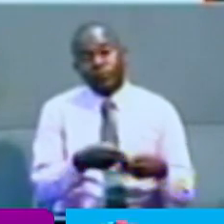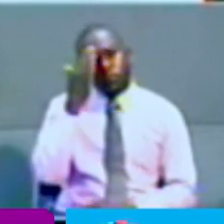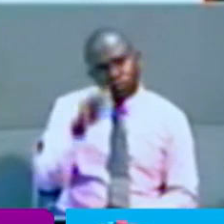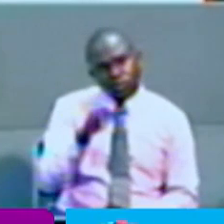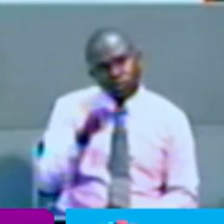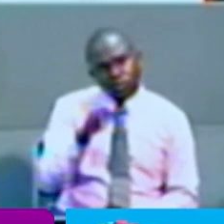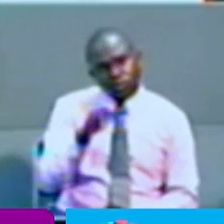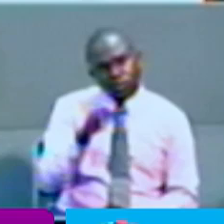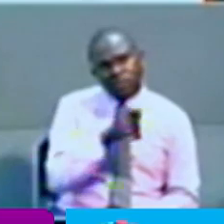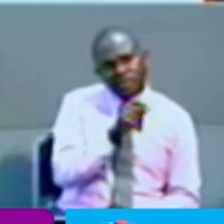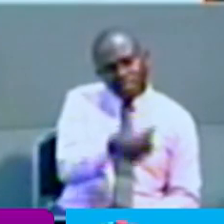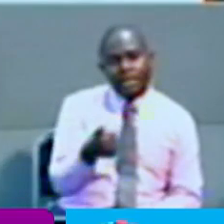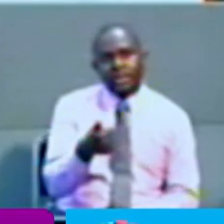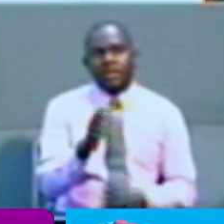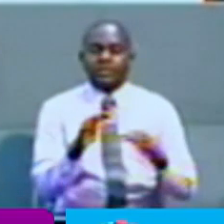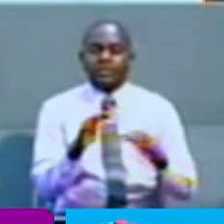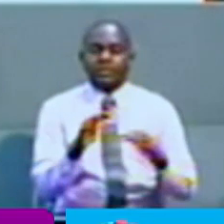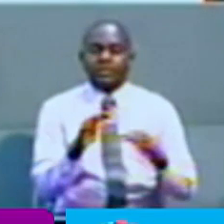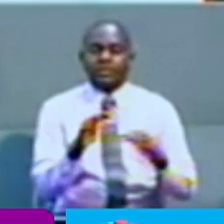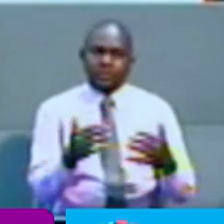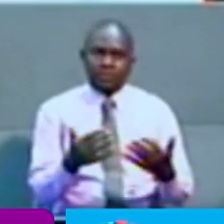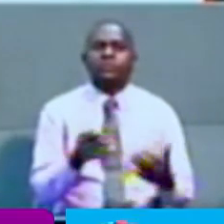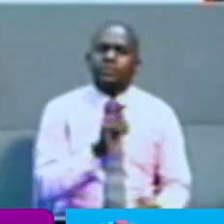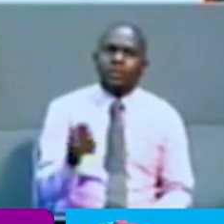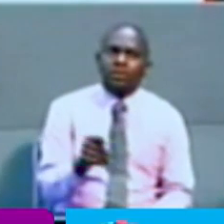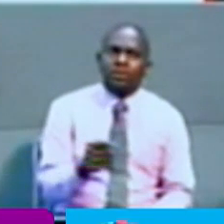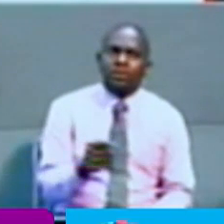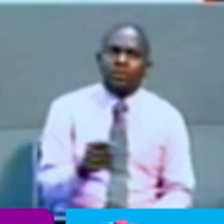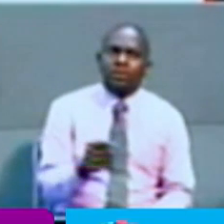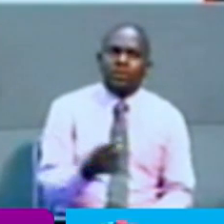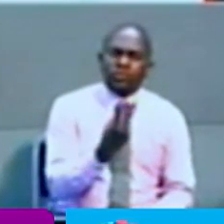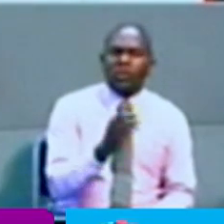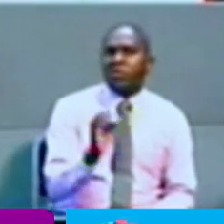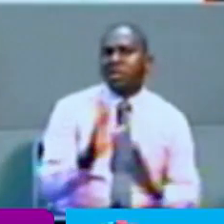villages, these villages have like 200 homes.